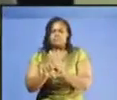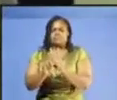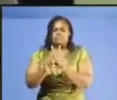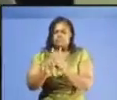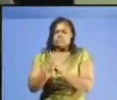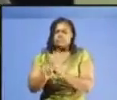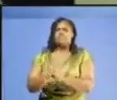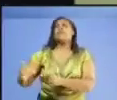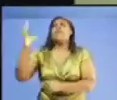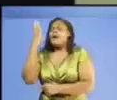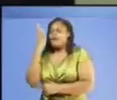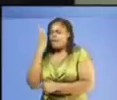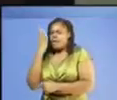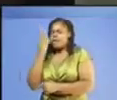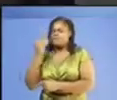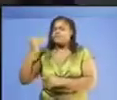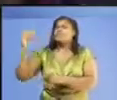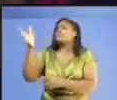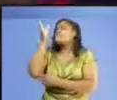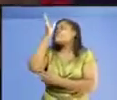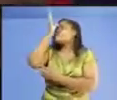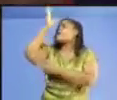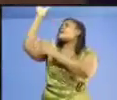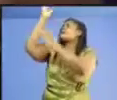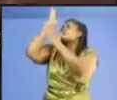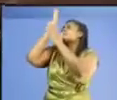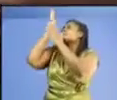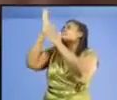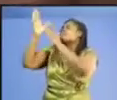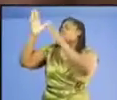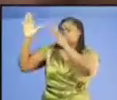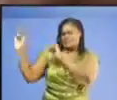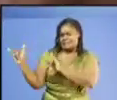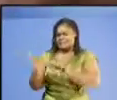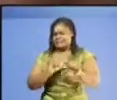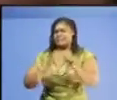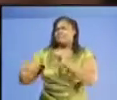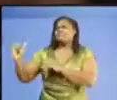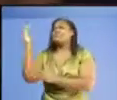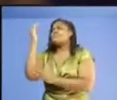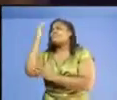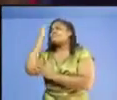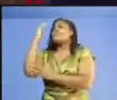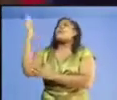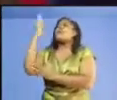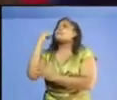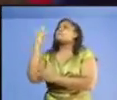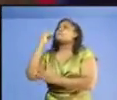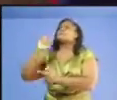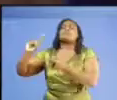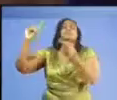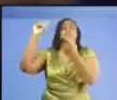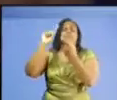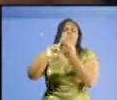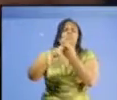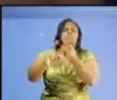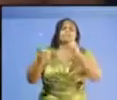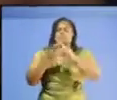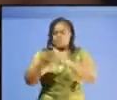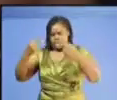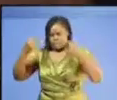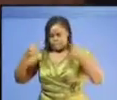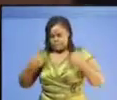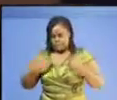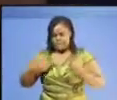I've known you as a father, I've known you as a friend.